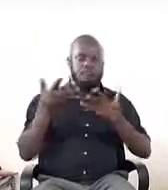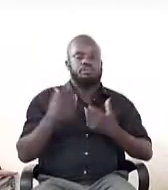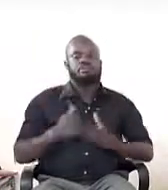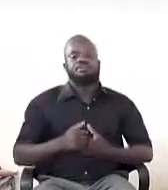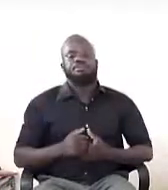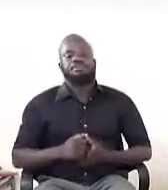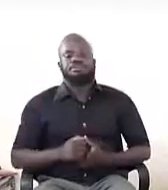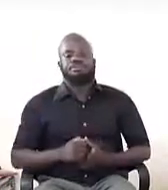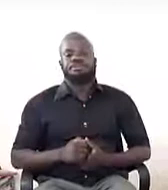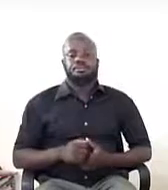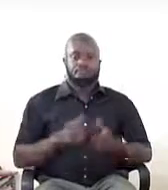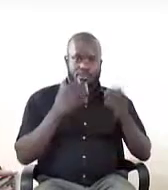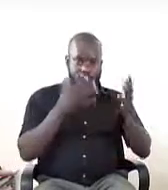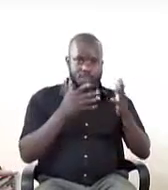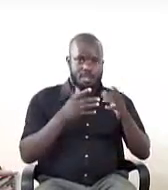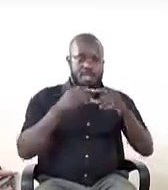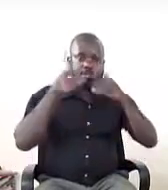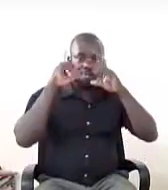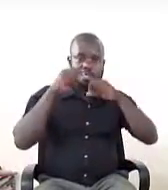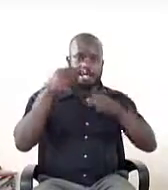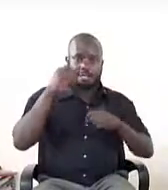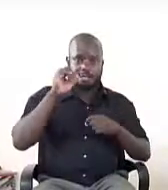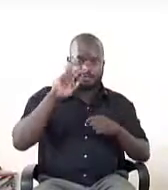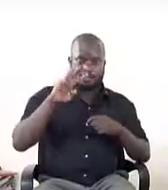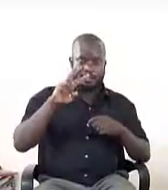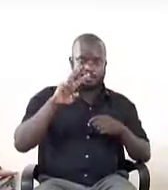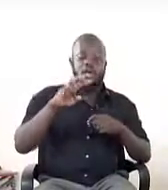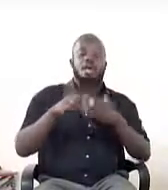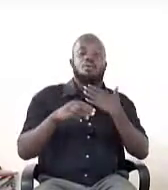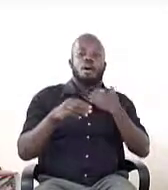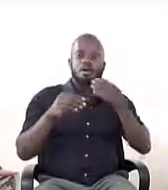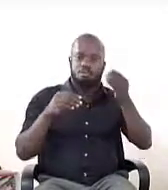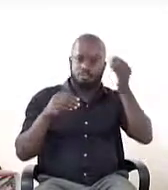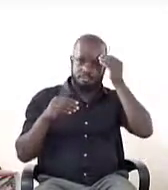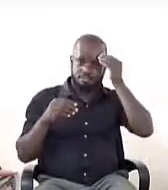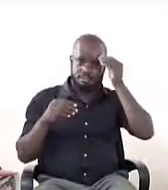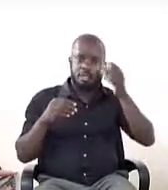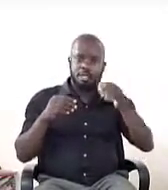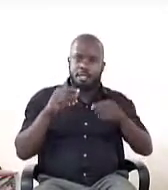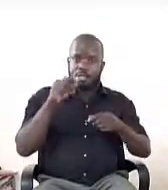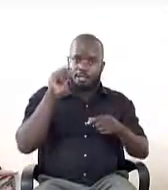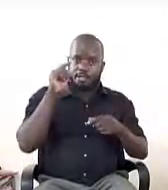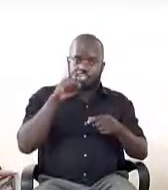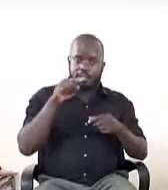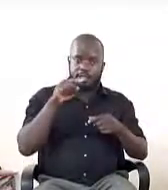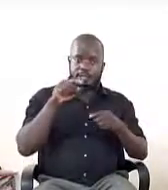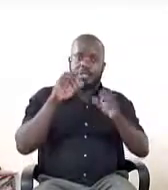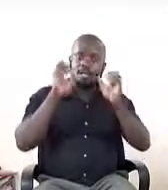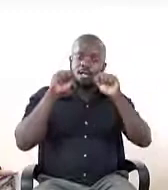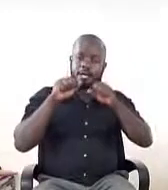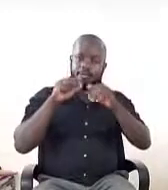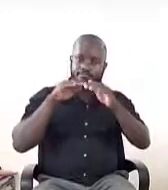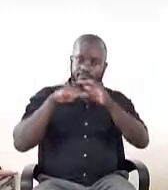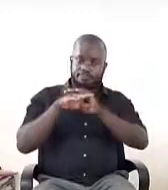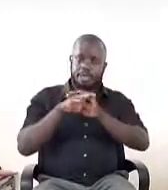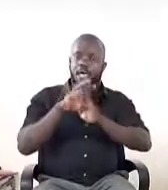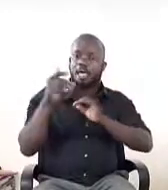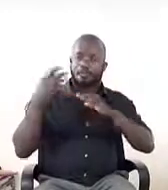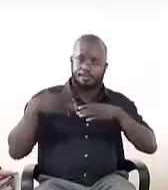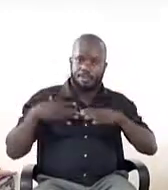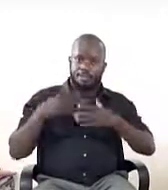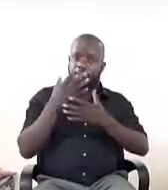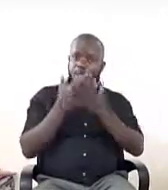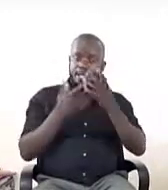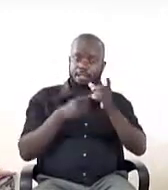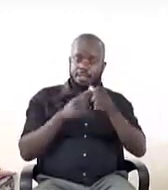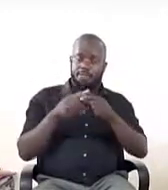Here we have a picture of HIV, and we're going to learn about how this jerk gets into other people's bloodstreams